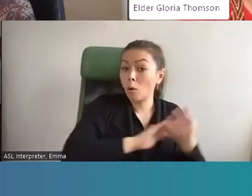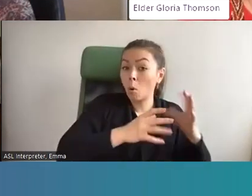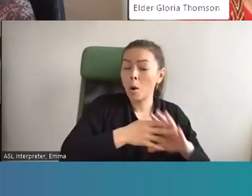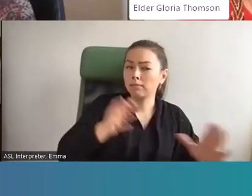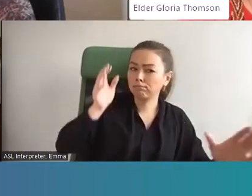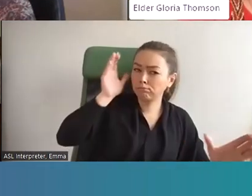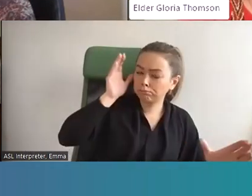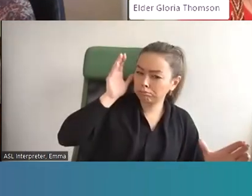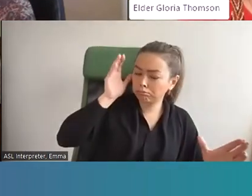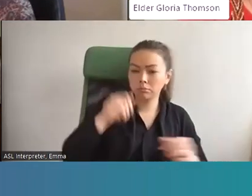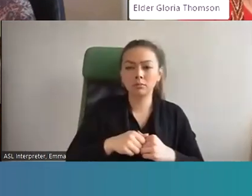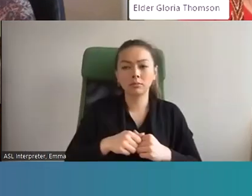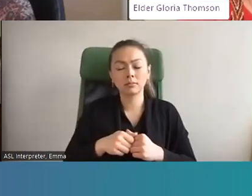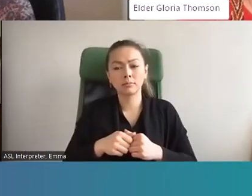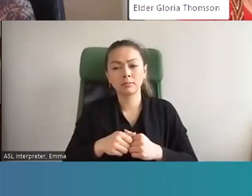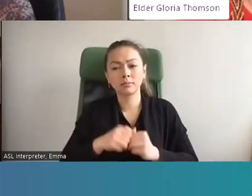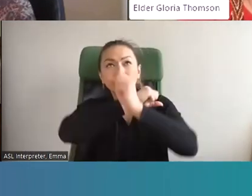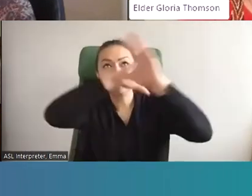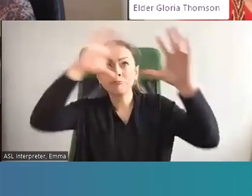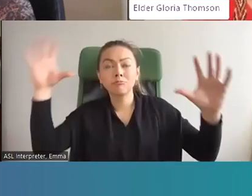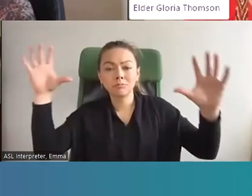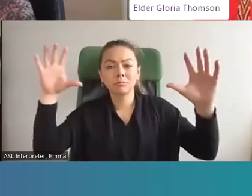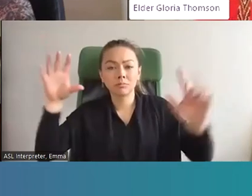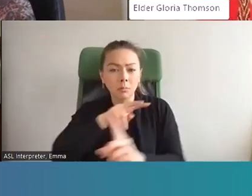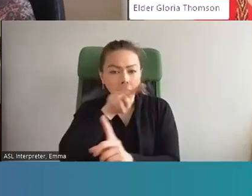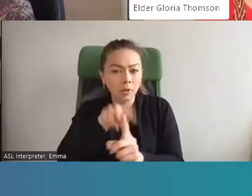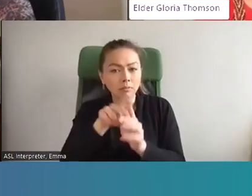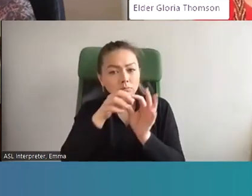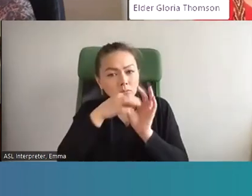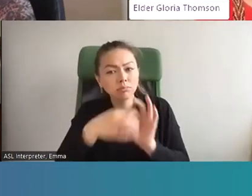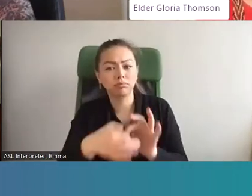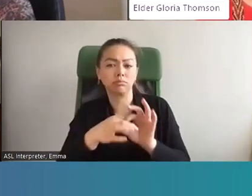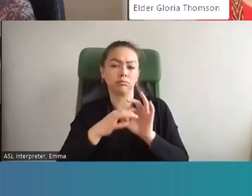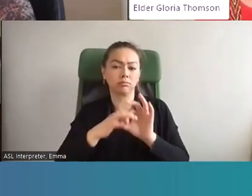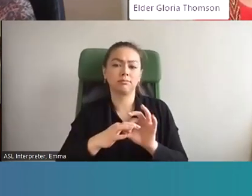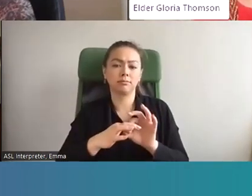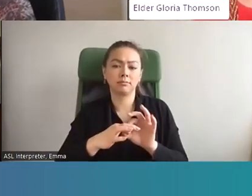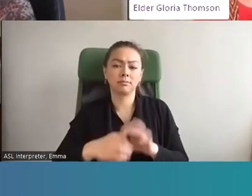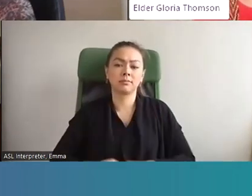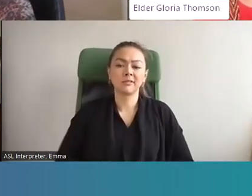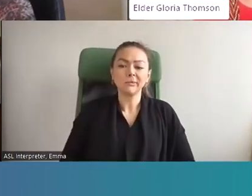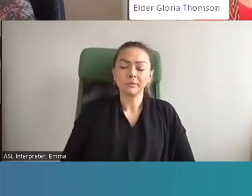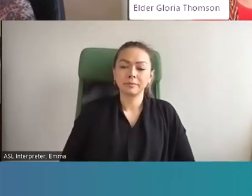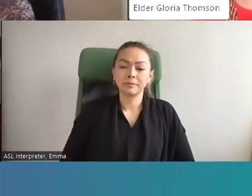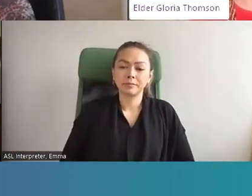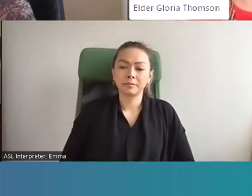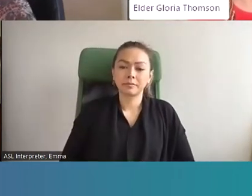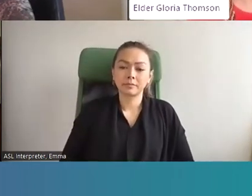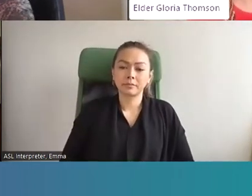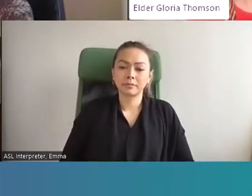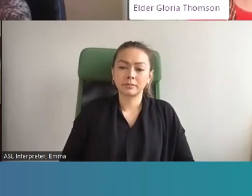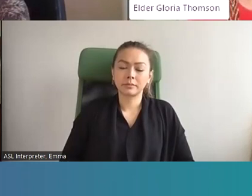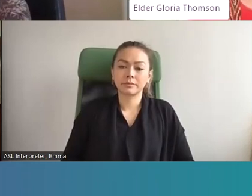those ways of relationship building. And I bring that up because I think that, you know, in